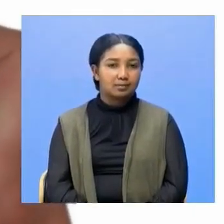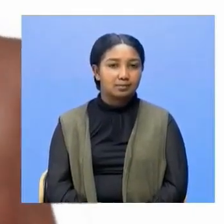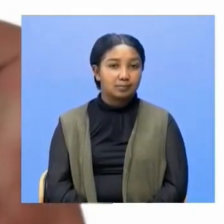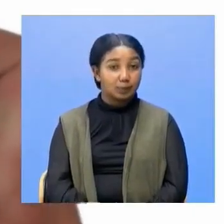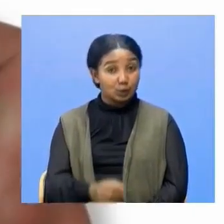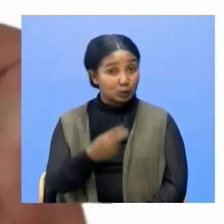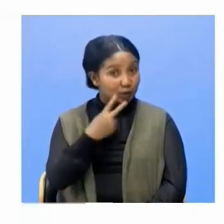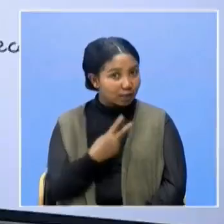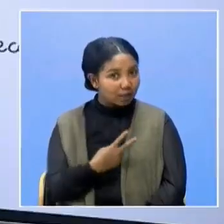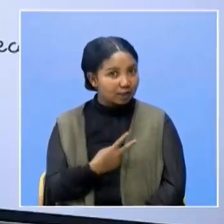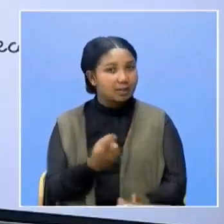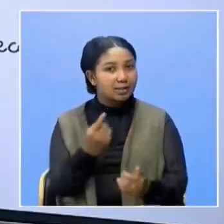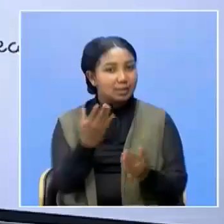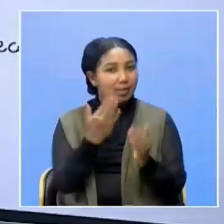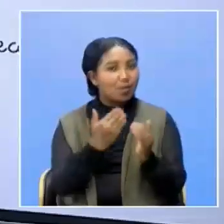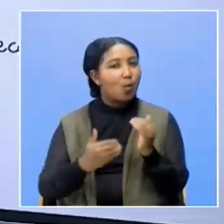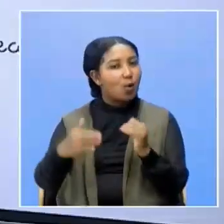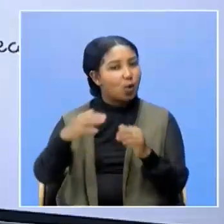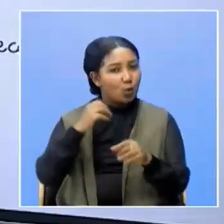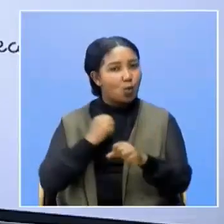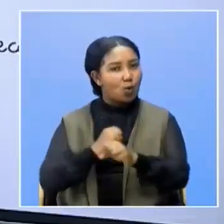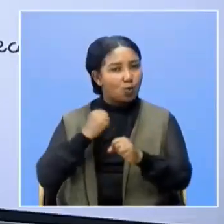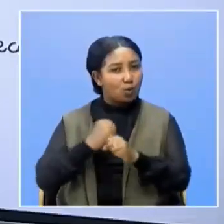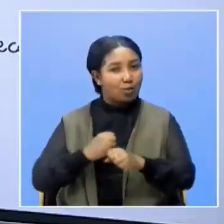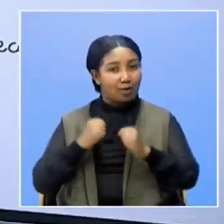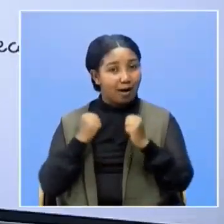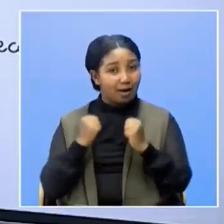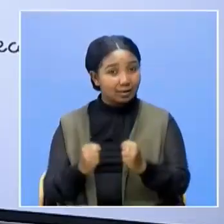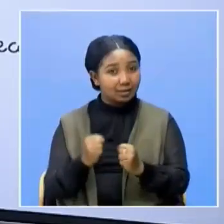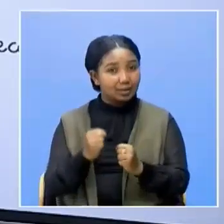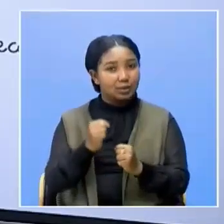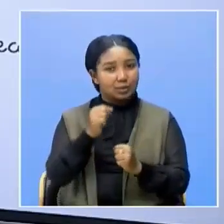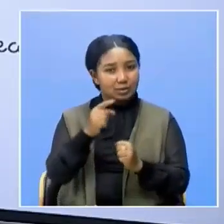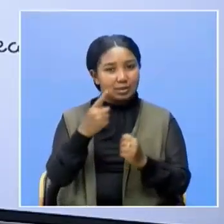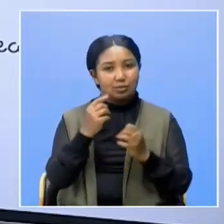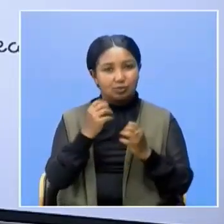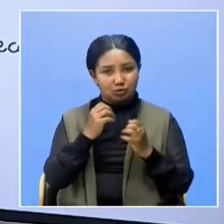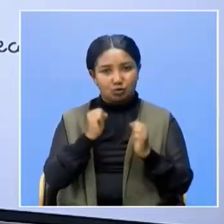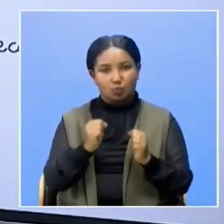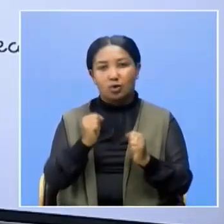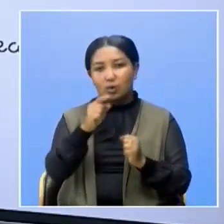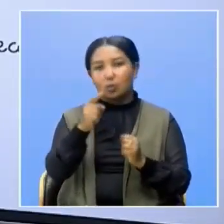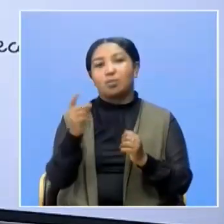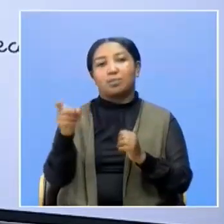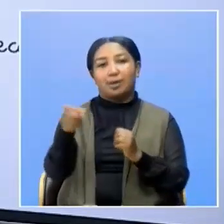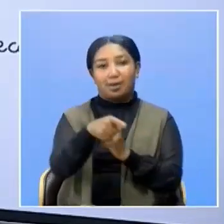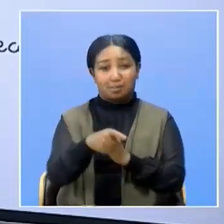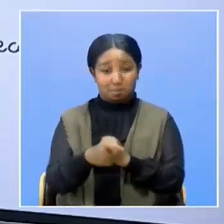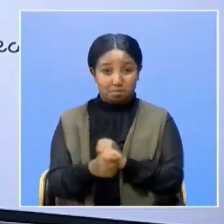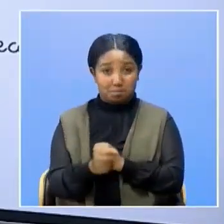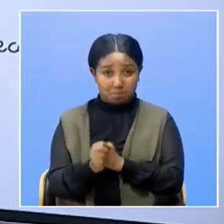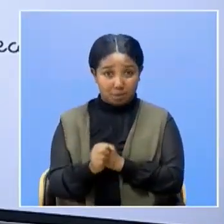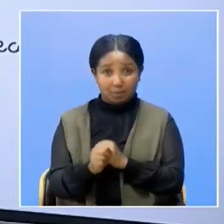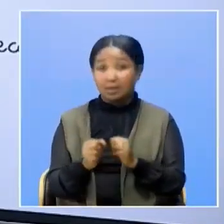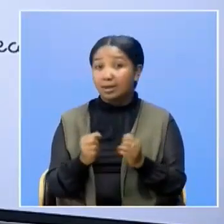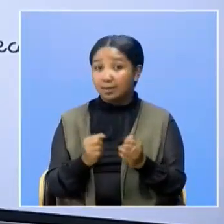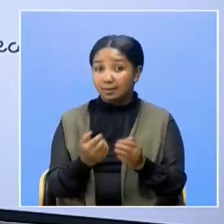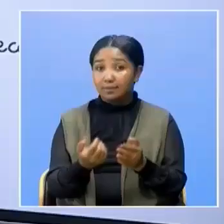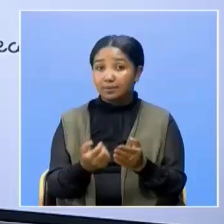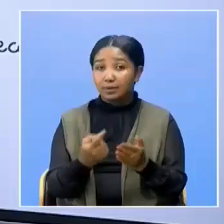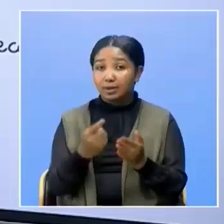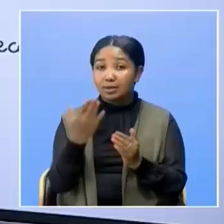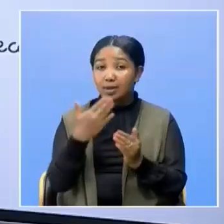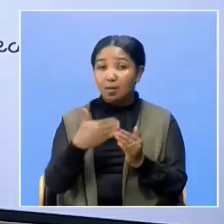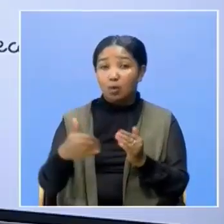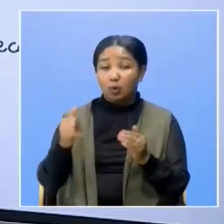You see? The more you work hard, the stronger you become. Right? Yes. The more